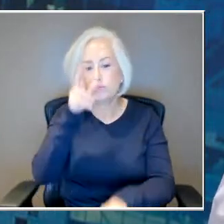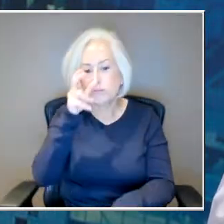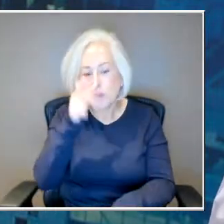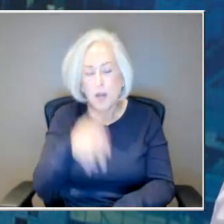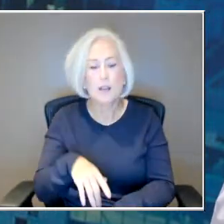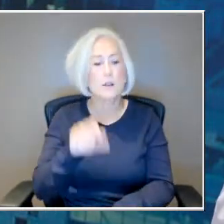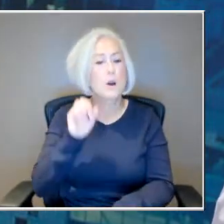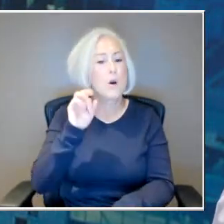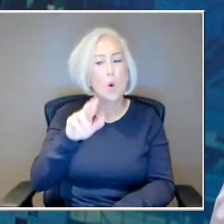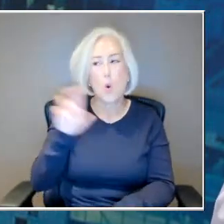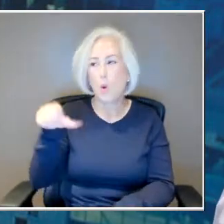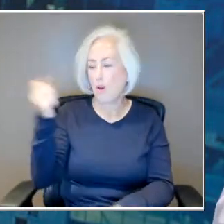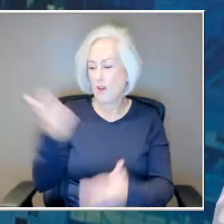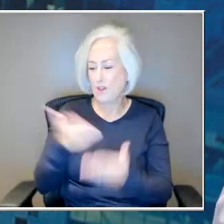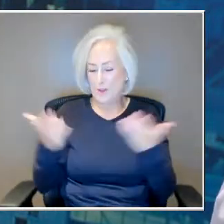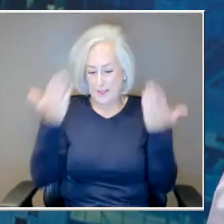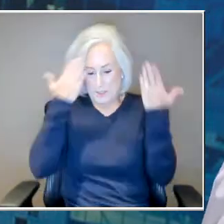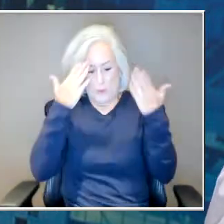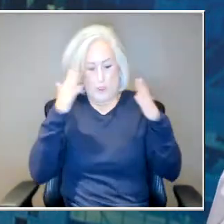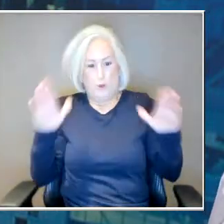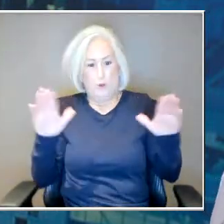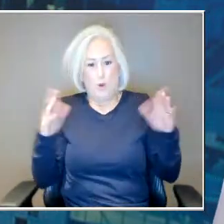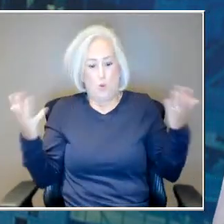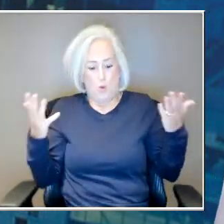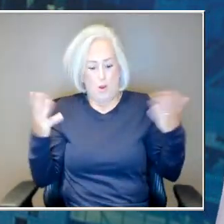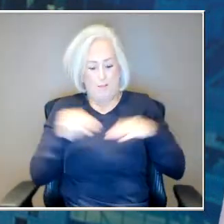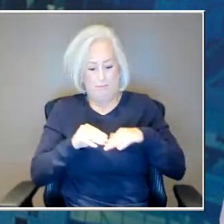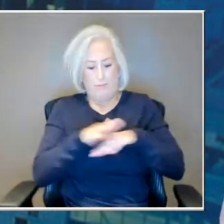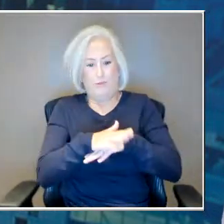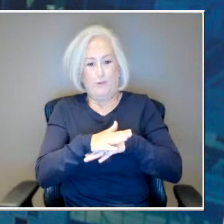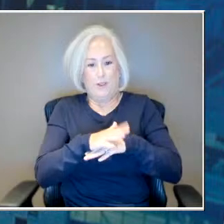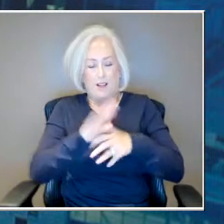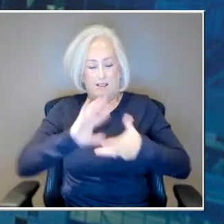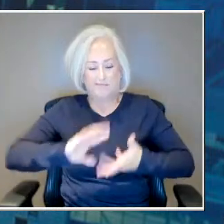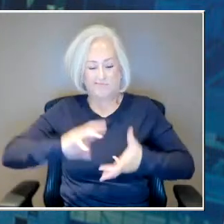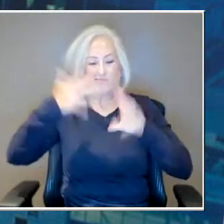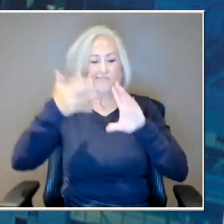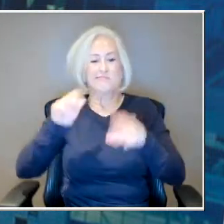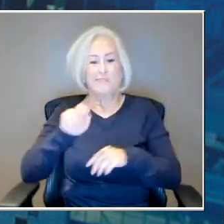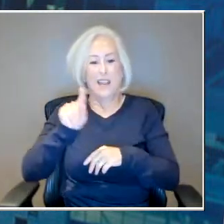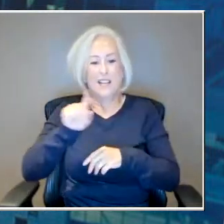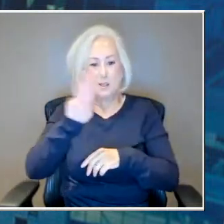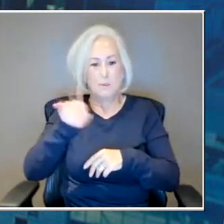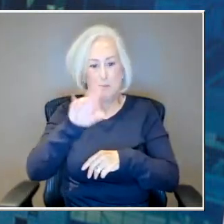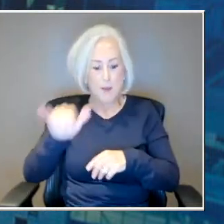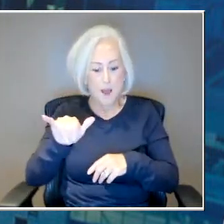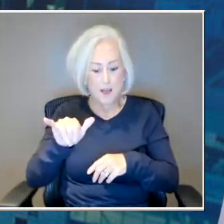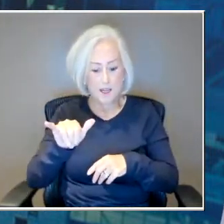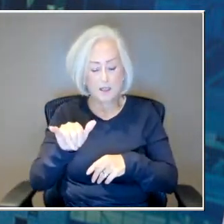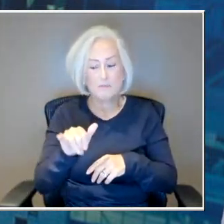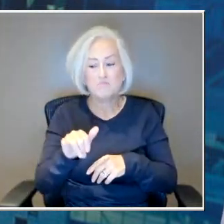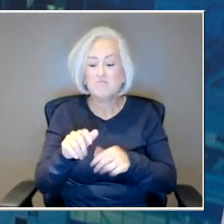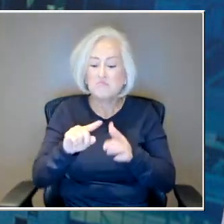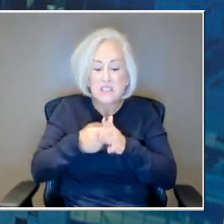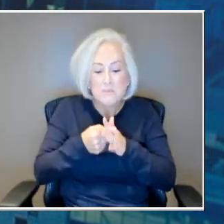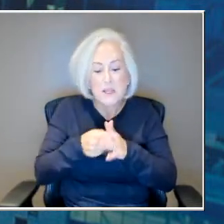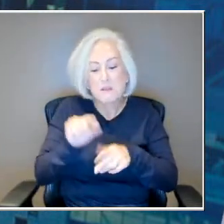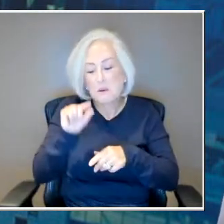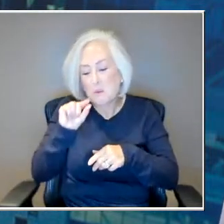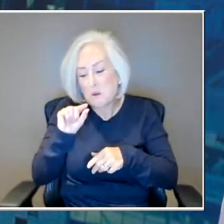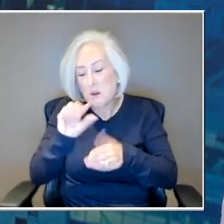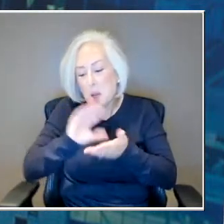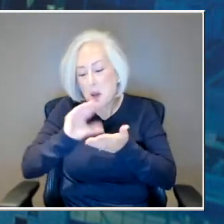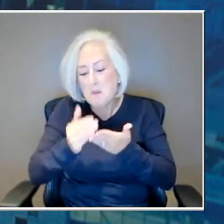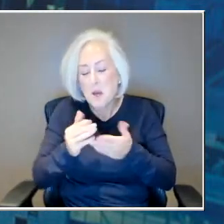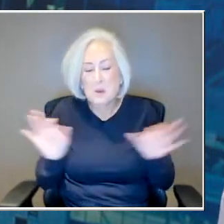start producing defective antibodies. These defective antibodies initially, they're a small amount. They don't cause any problems, very